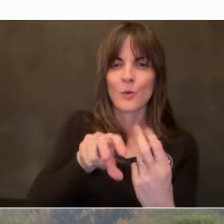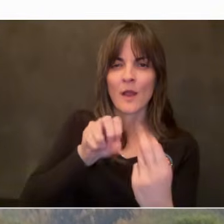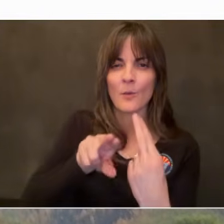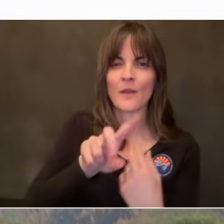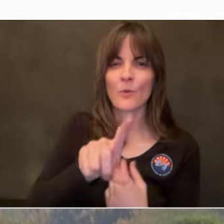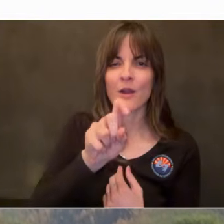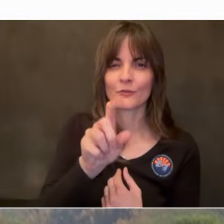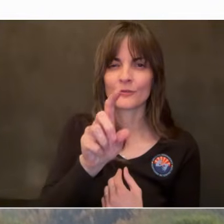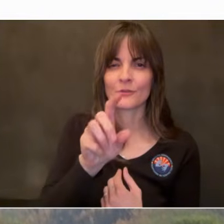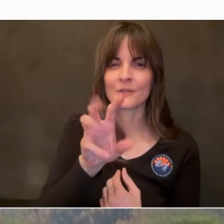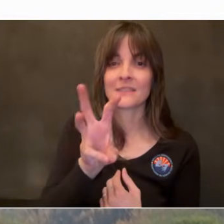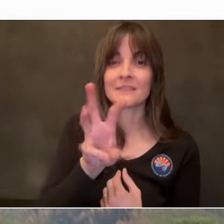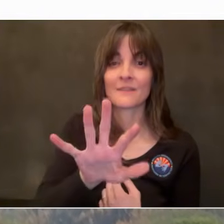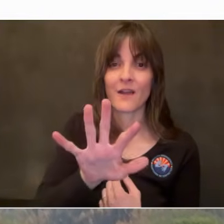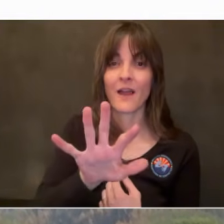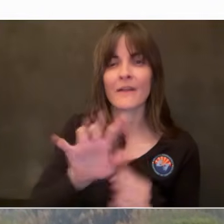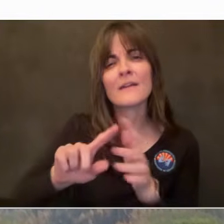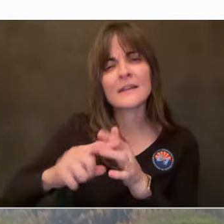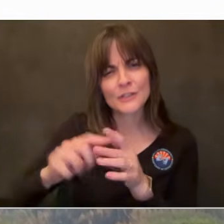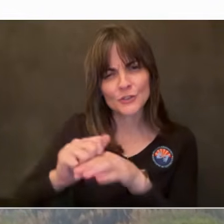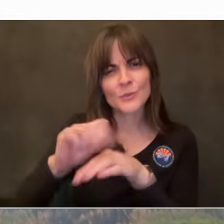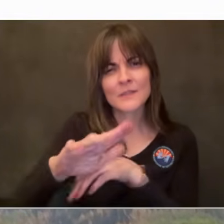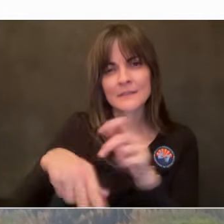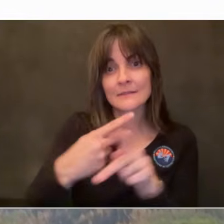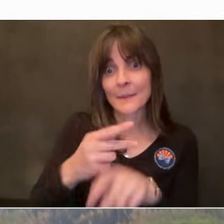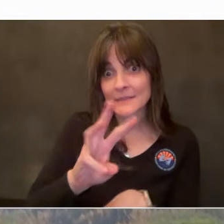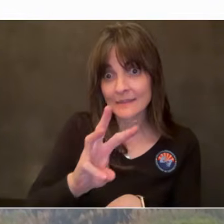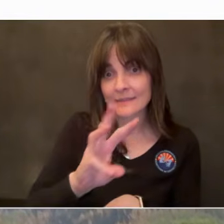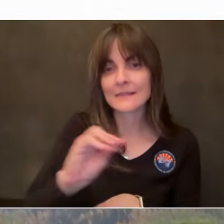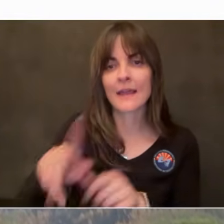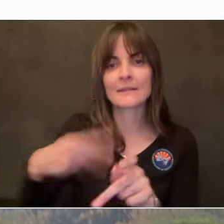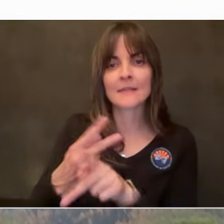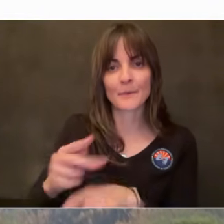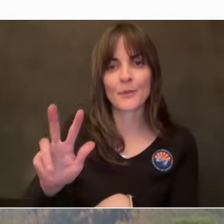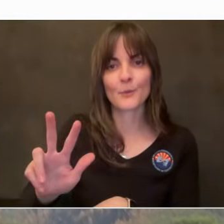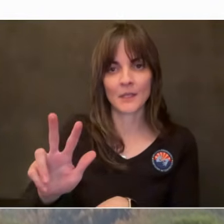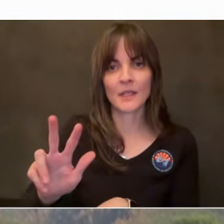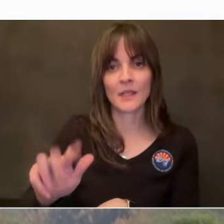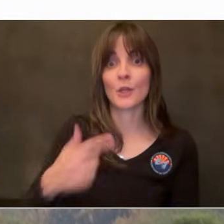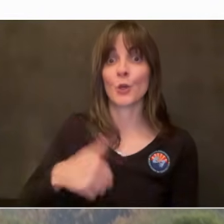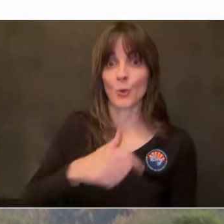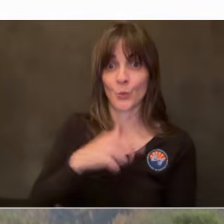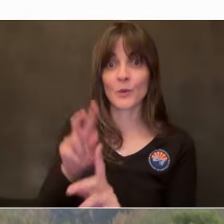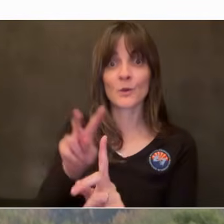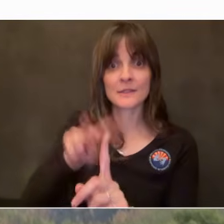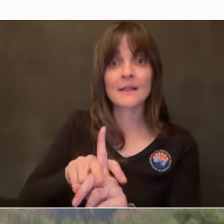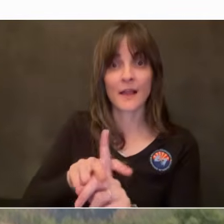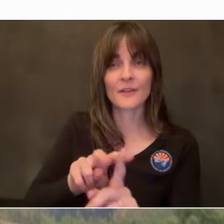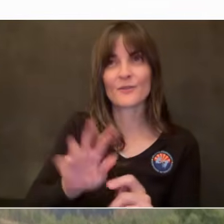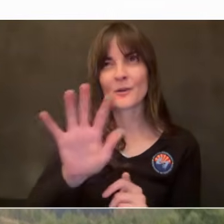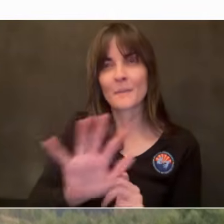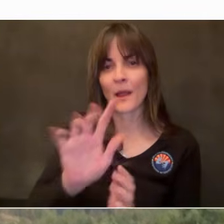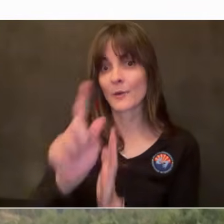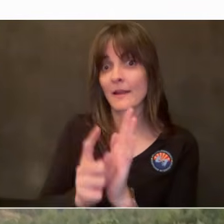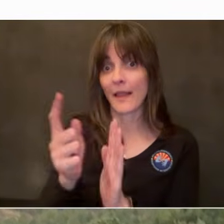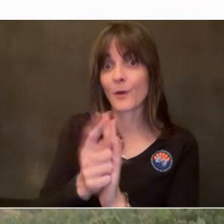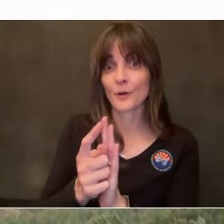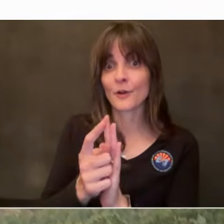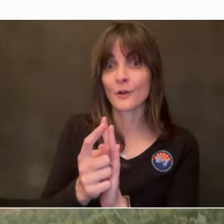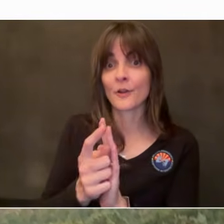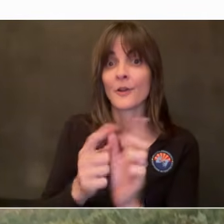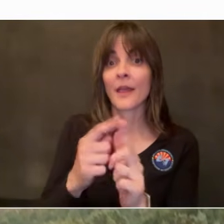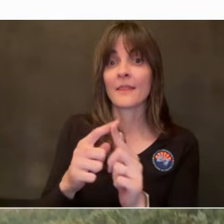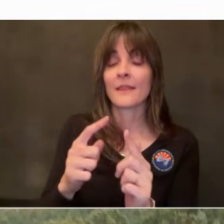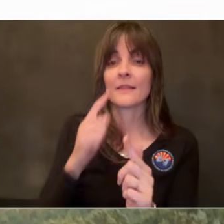165. Initially, we sent a Type 6 and a Type 3 over, and we were assigned to that fire for, I would say, around an